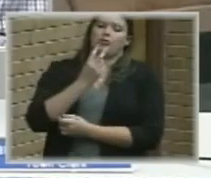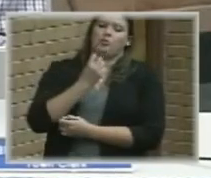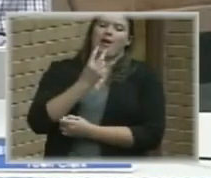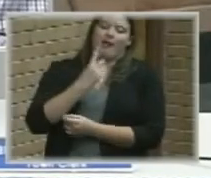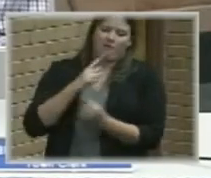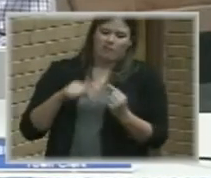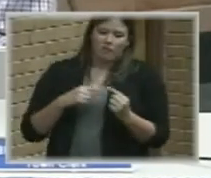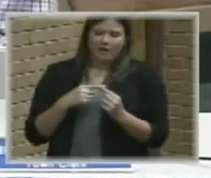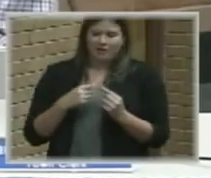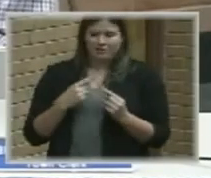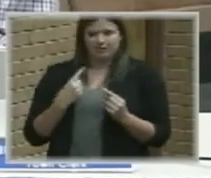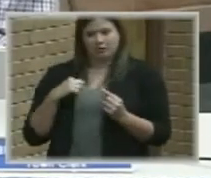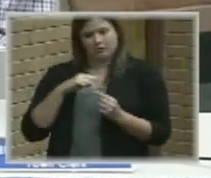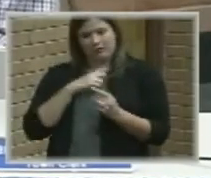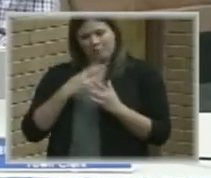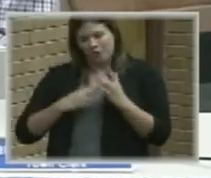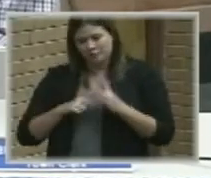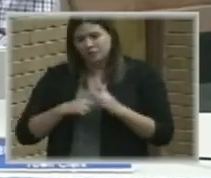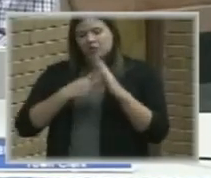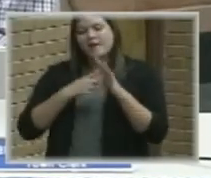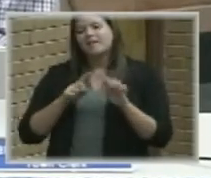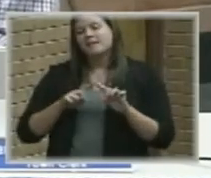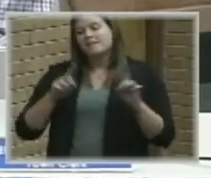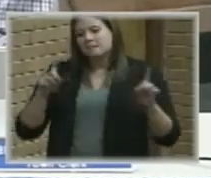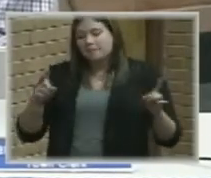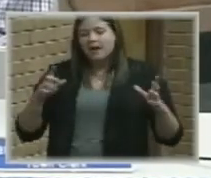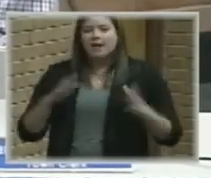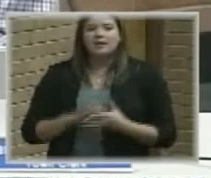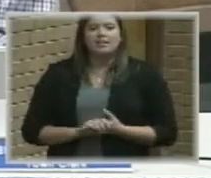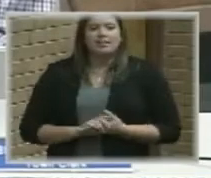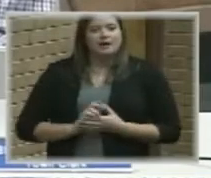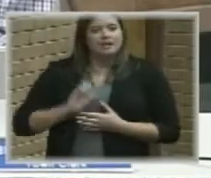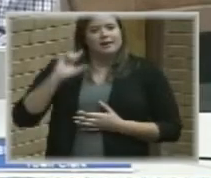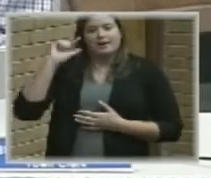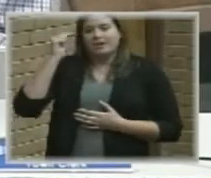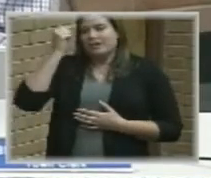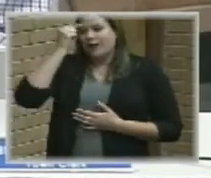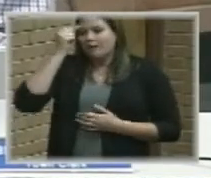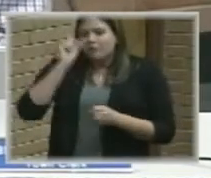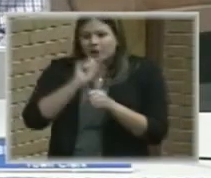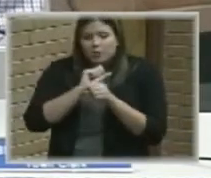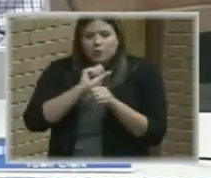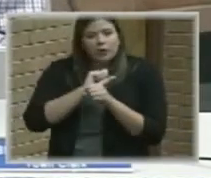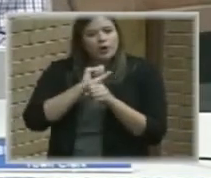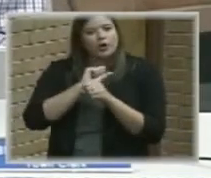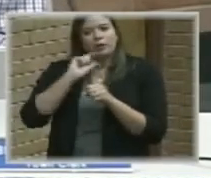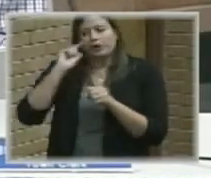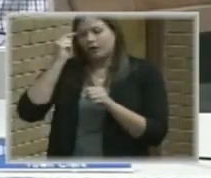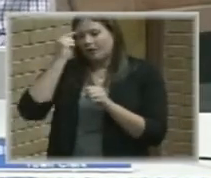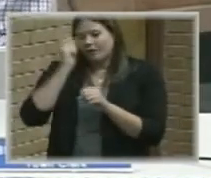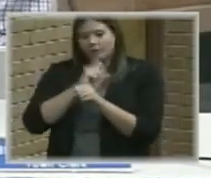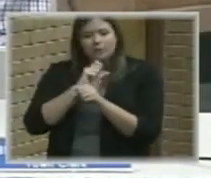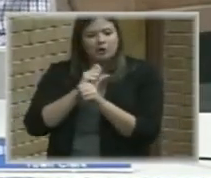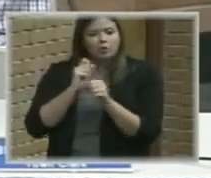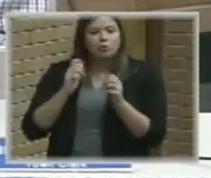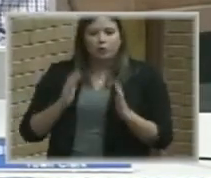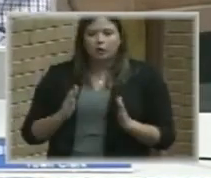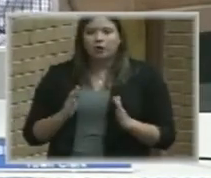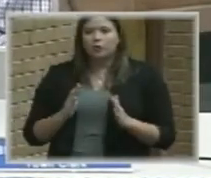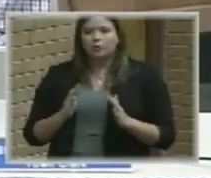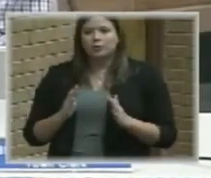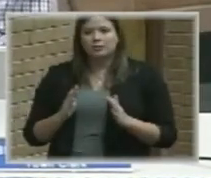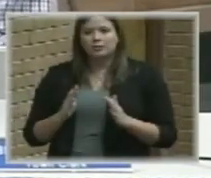started. But government work and government workers get a bad rap, and it's